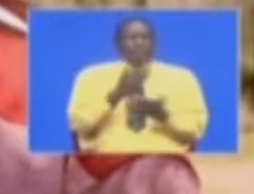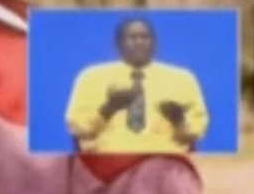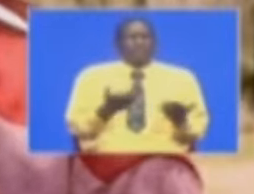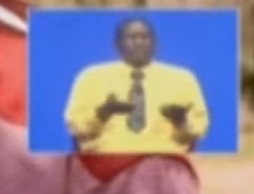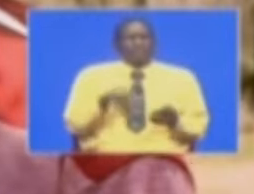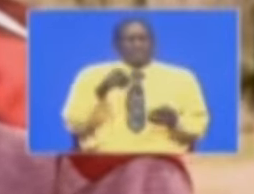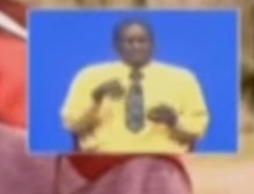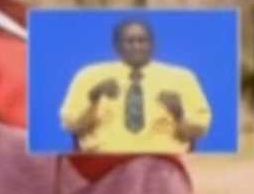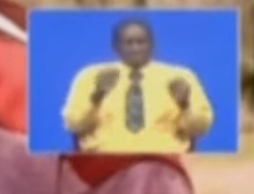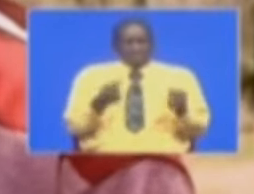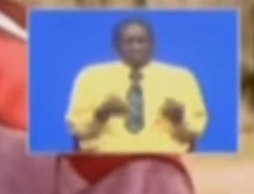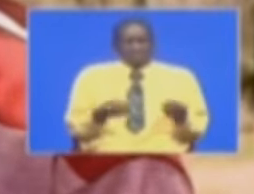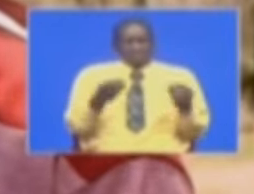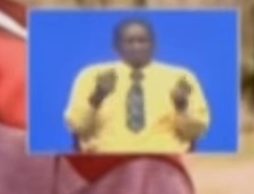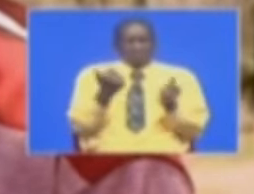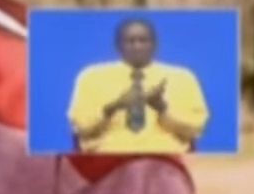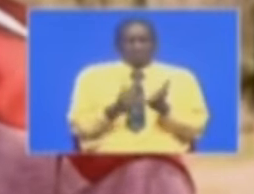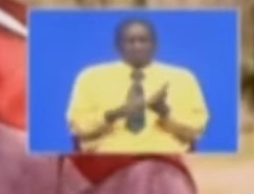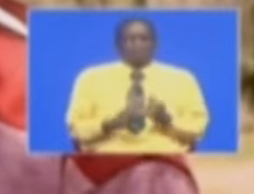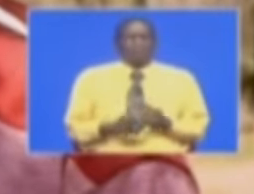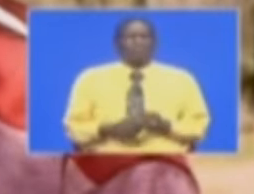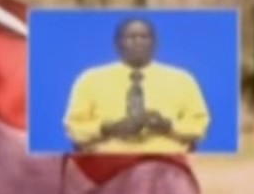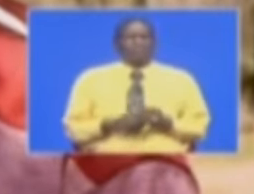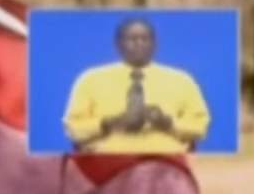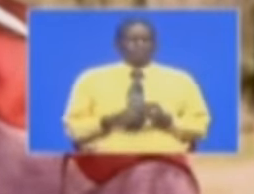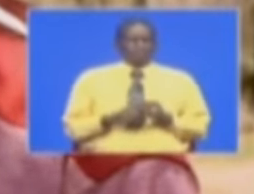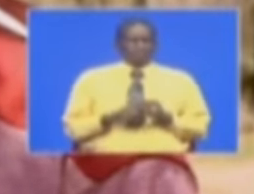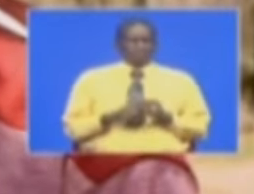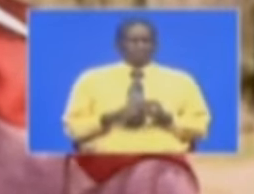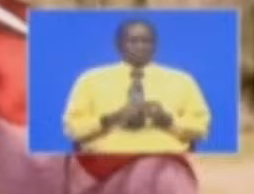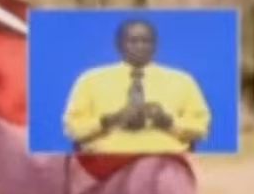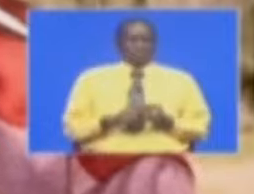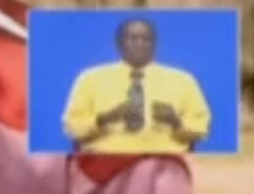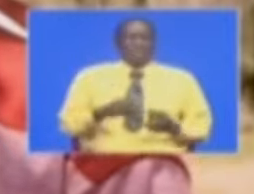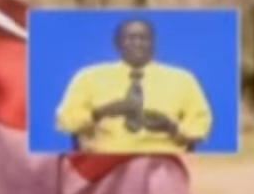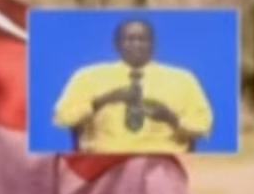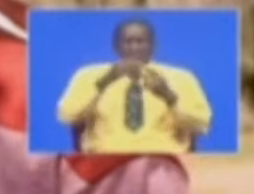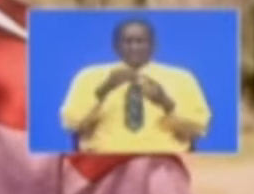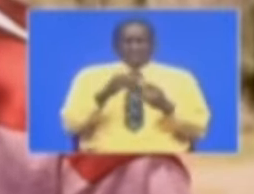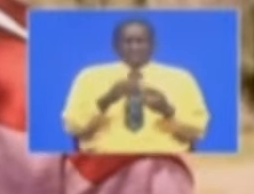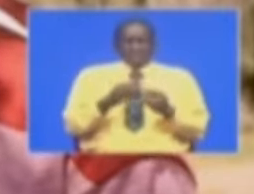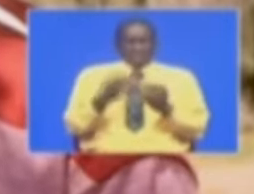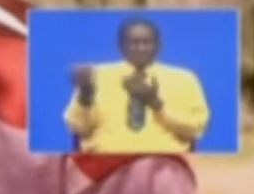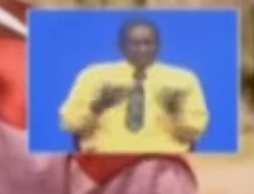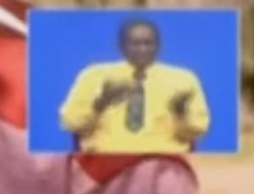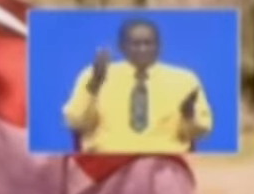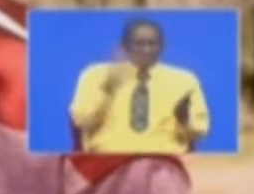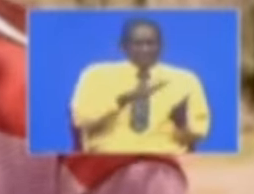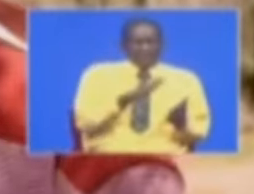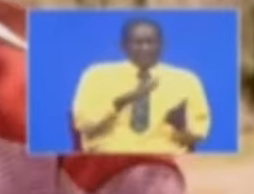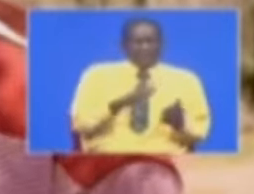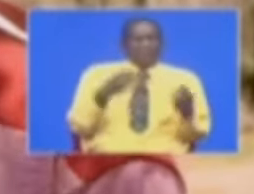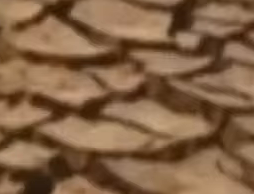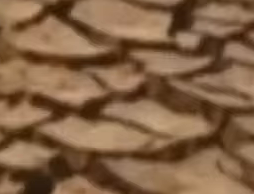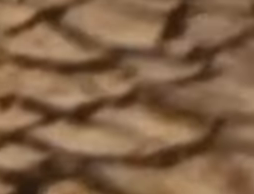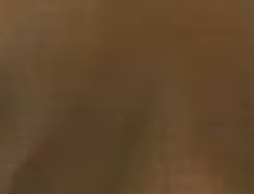there's positiveness in whatever undertaking they will be involved in, especially restoration of pastoral